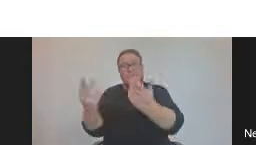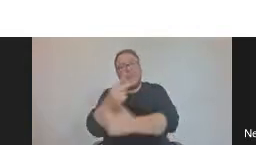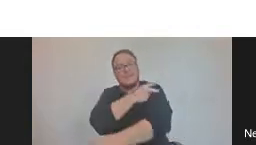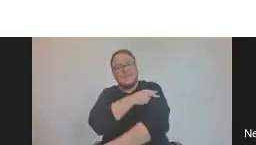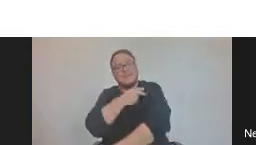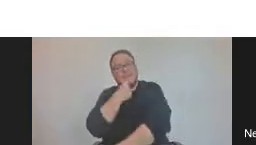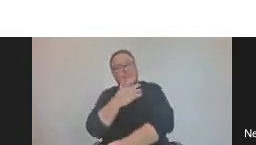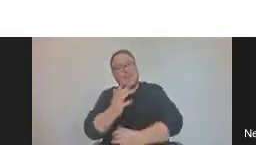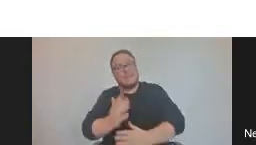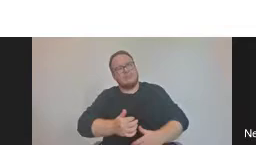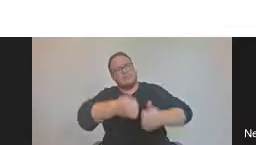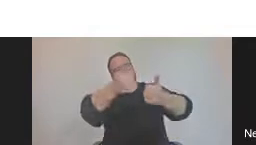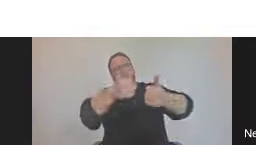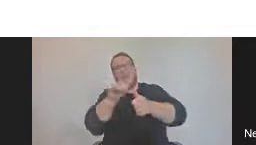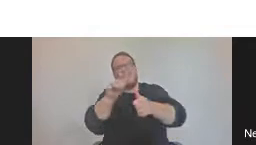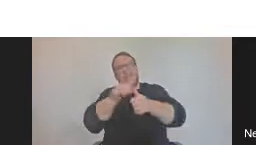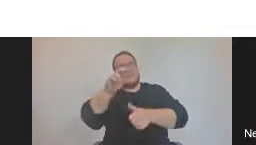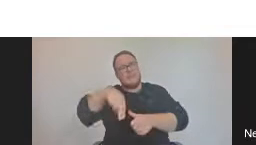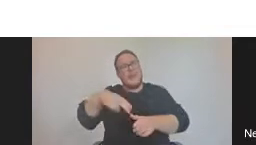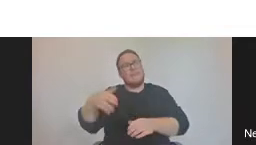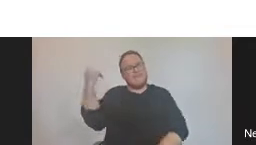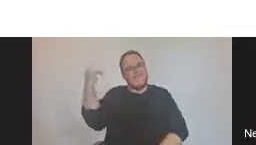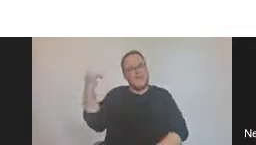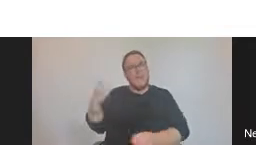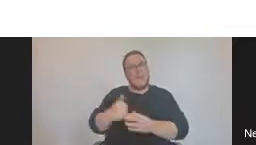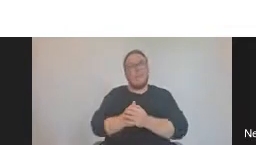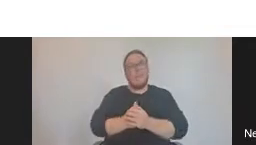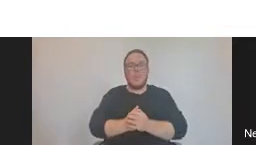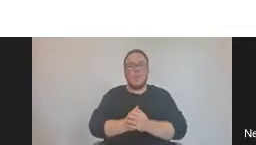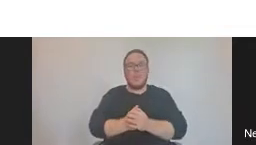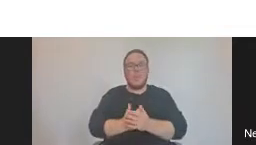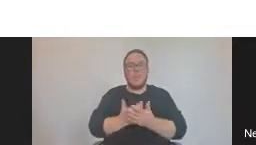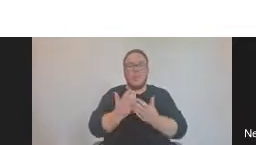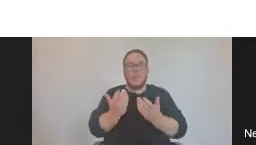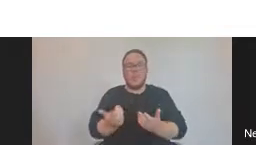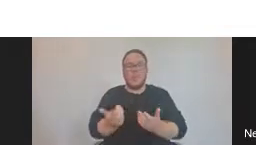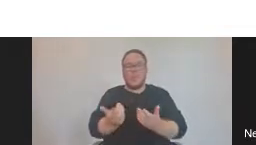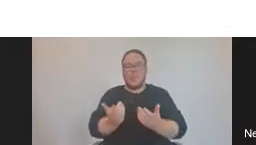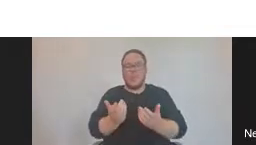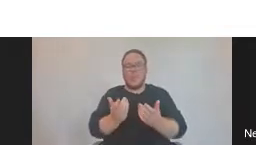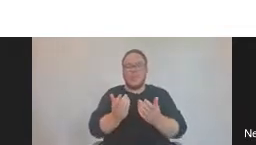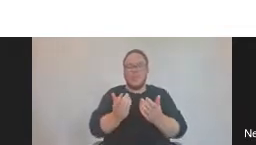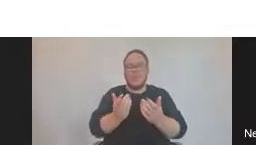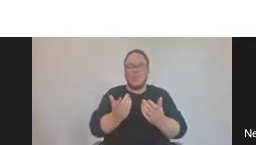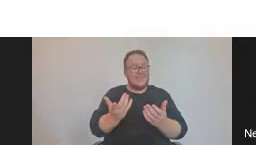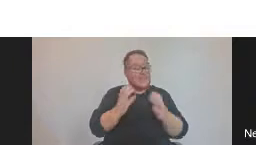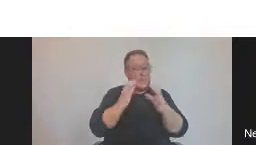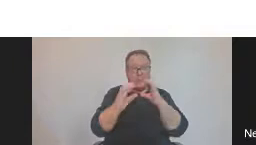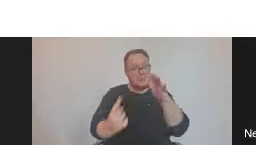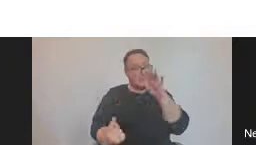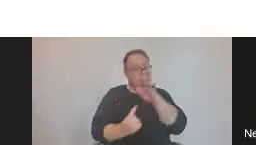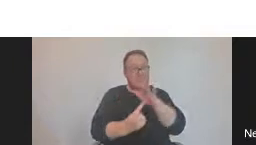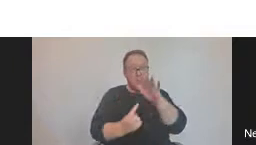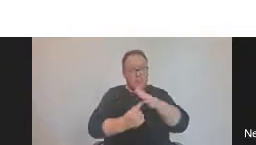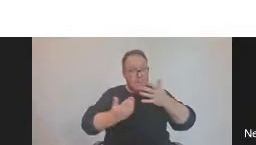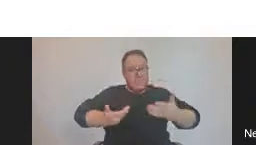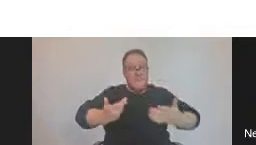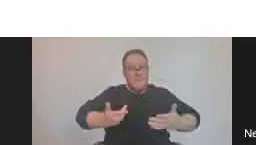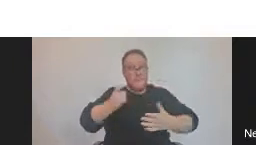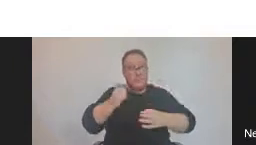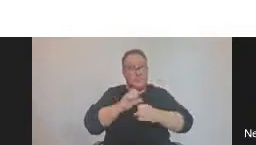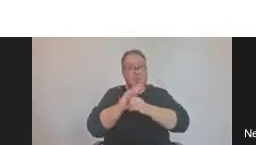did before the pandemic. So communication, particularly during a times of crisis when people need to understand and know what's going on and what that means for them, has